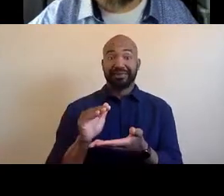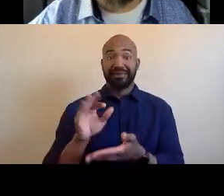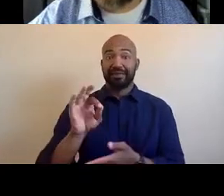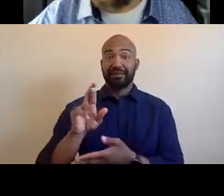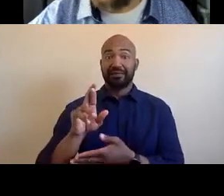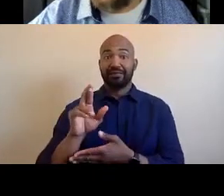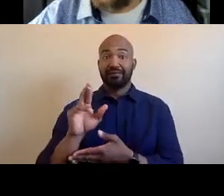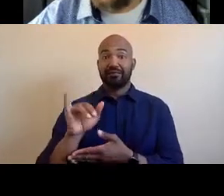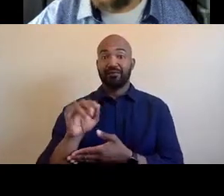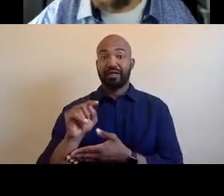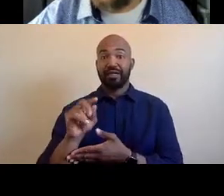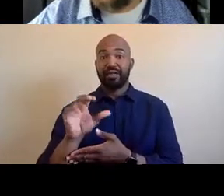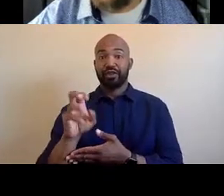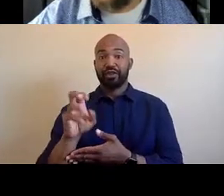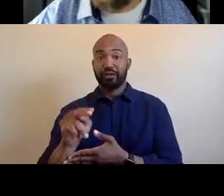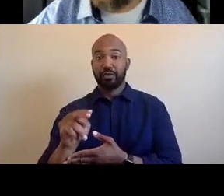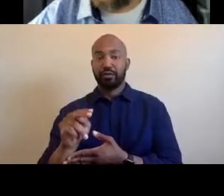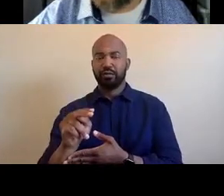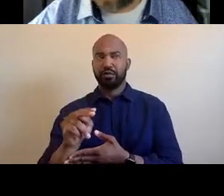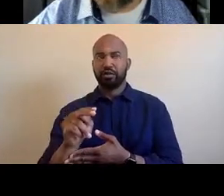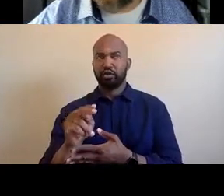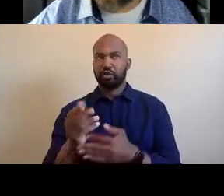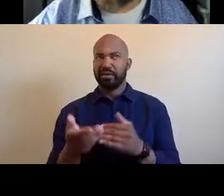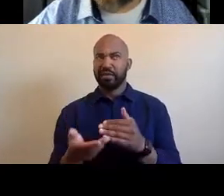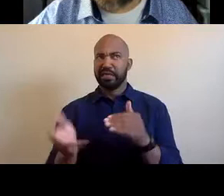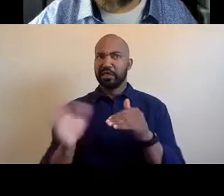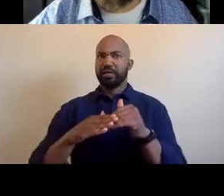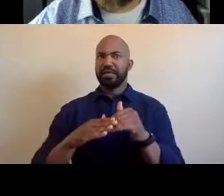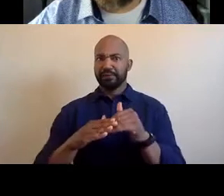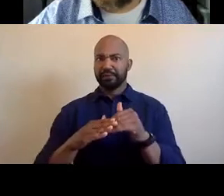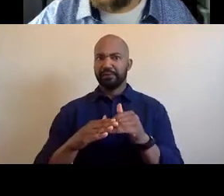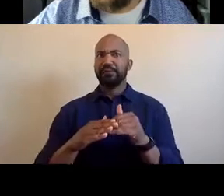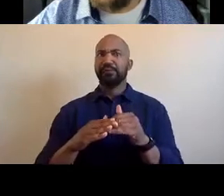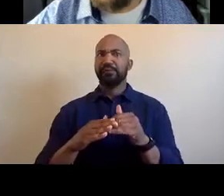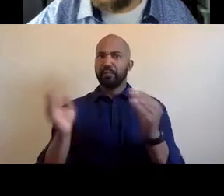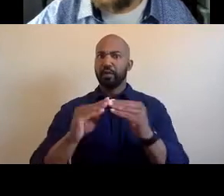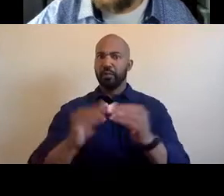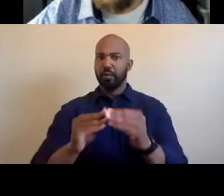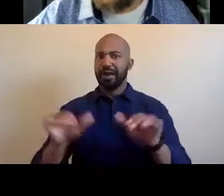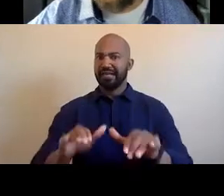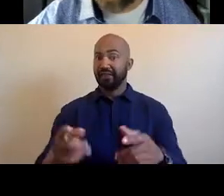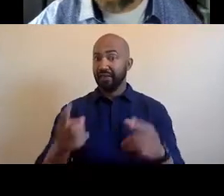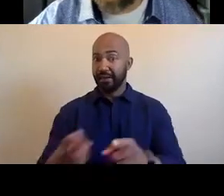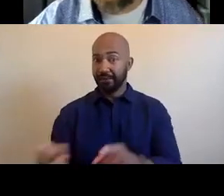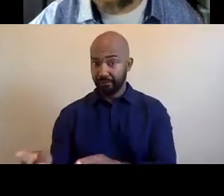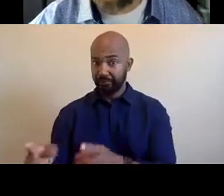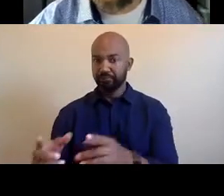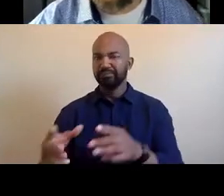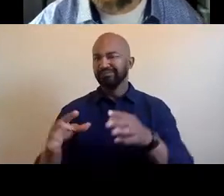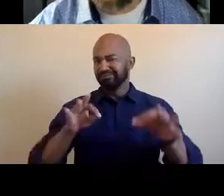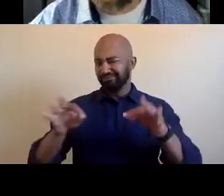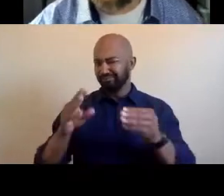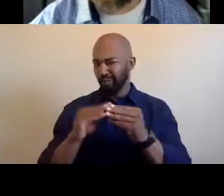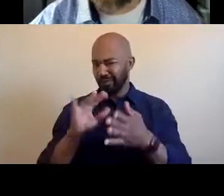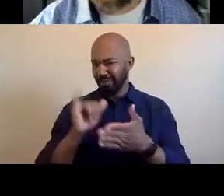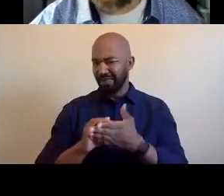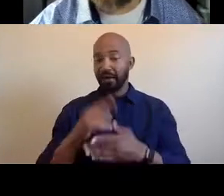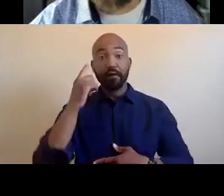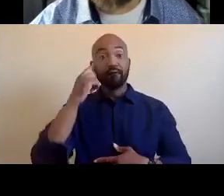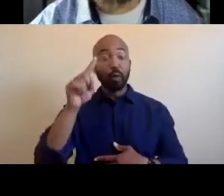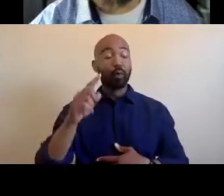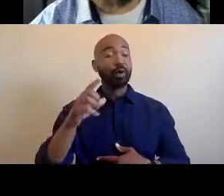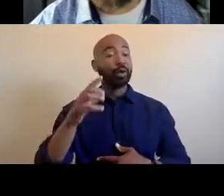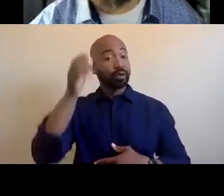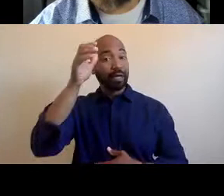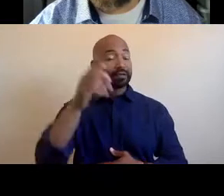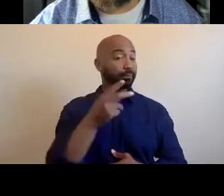a friction from happening, or a behavior from happening? And we're going to talk about that in the concept of